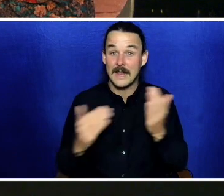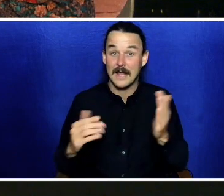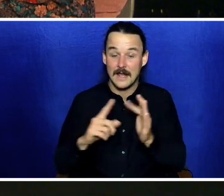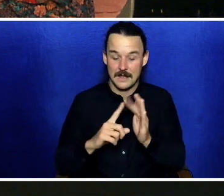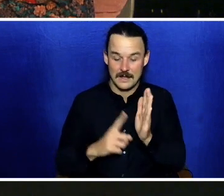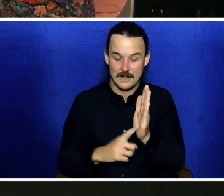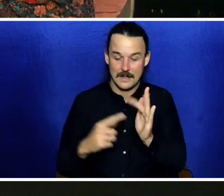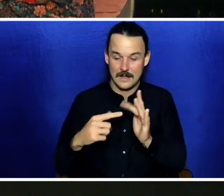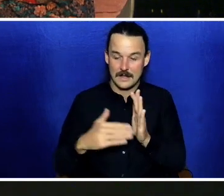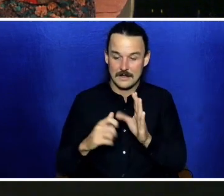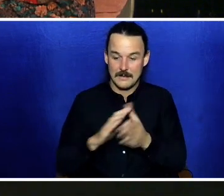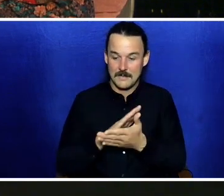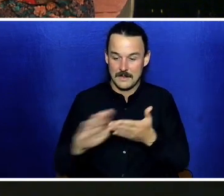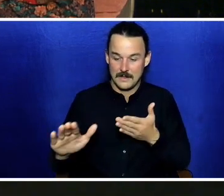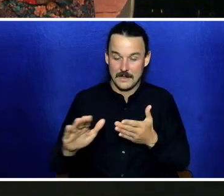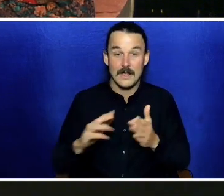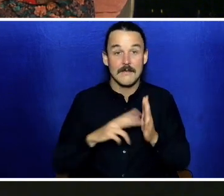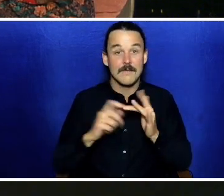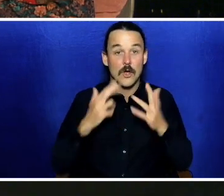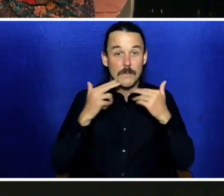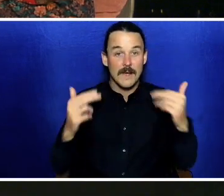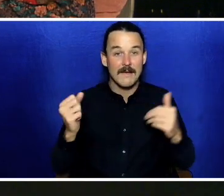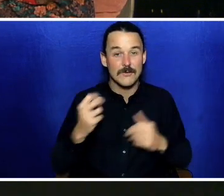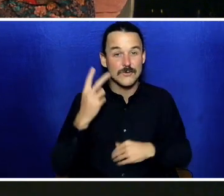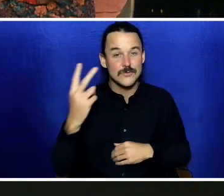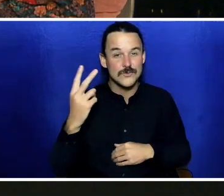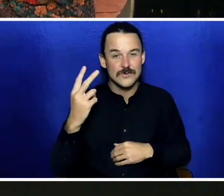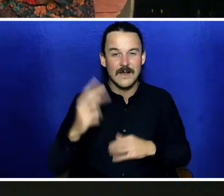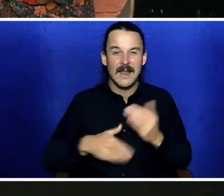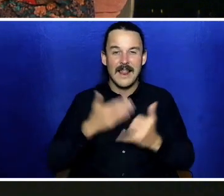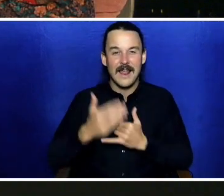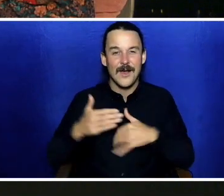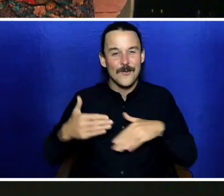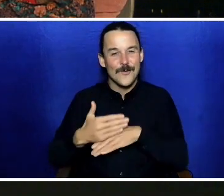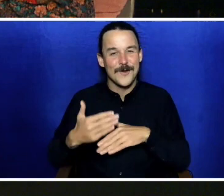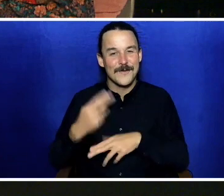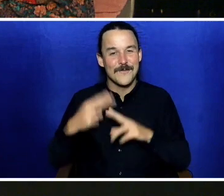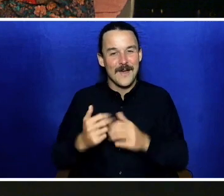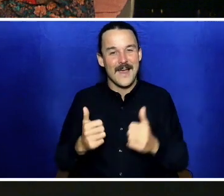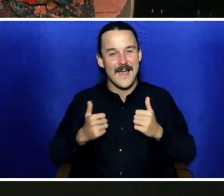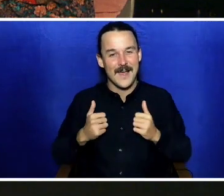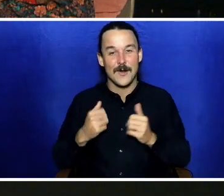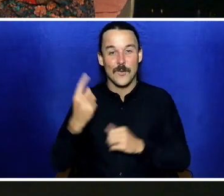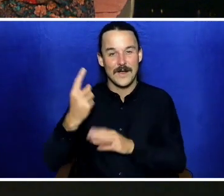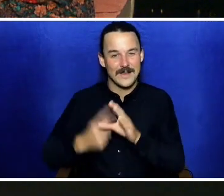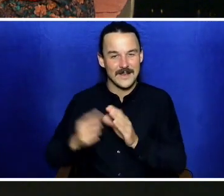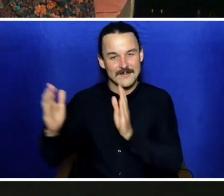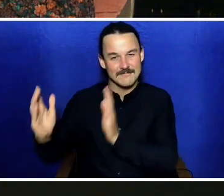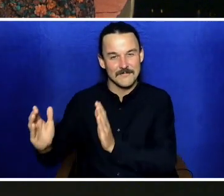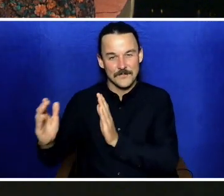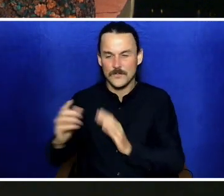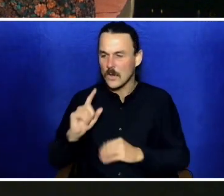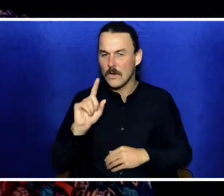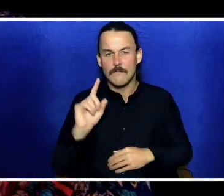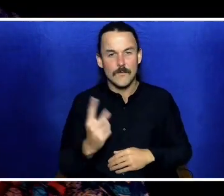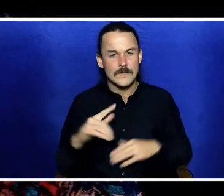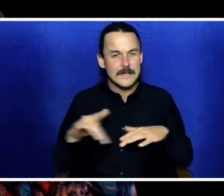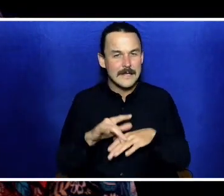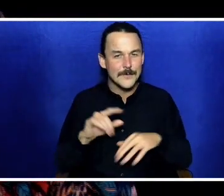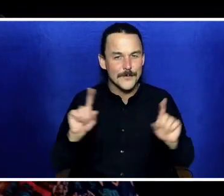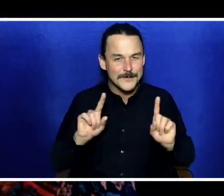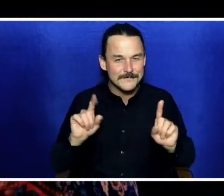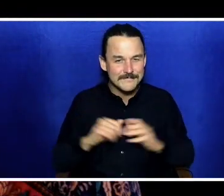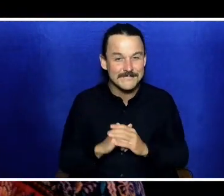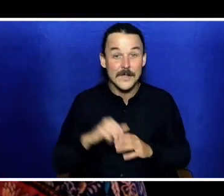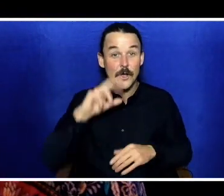presenting two final works in our season, which are both great celebrations of our emerging talent. What's the first one? Our youth opera